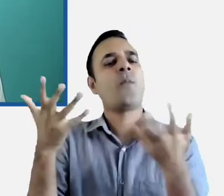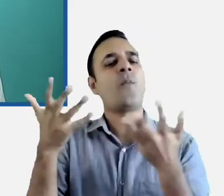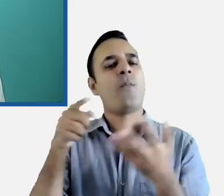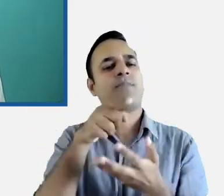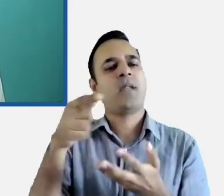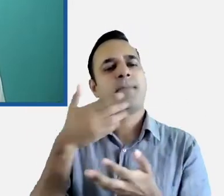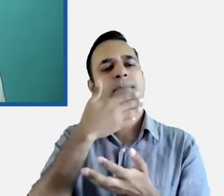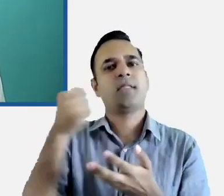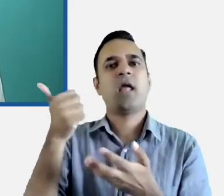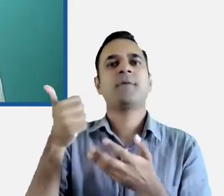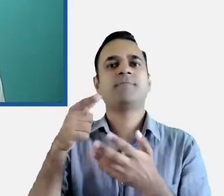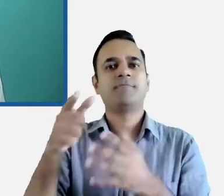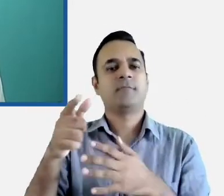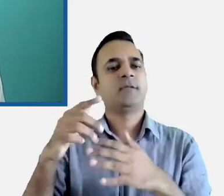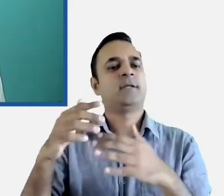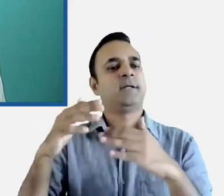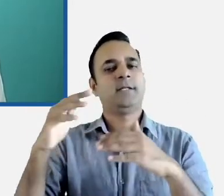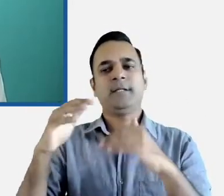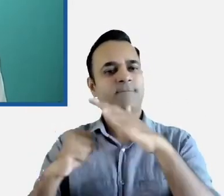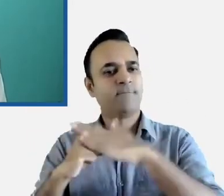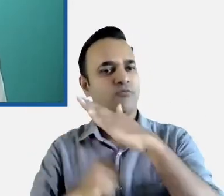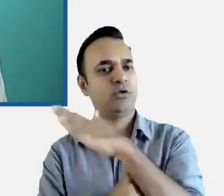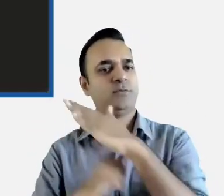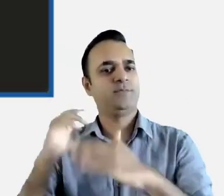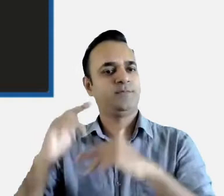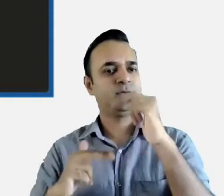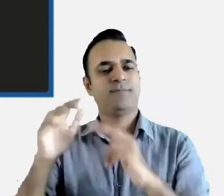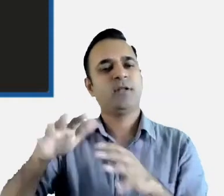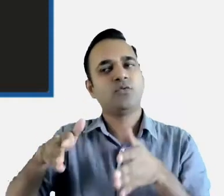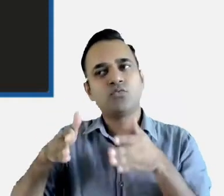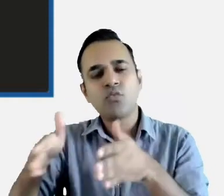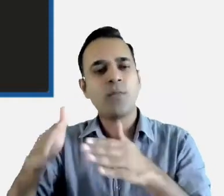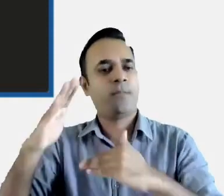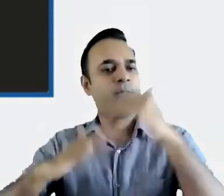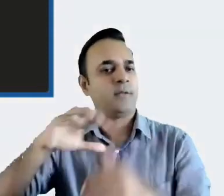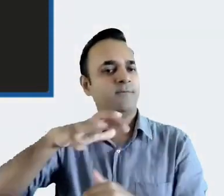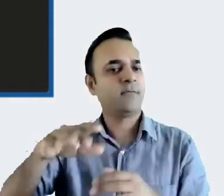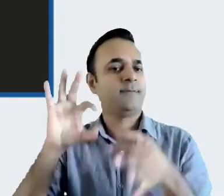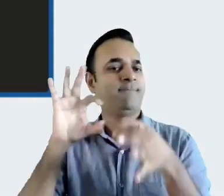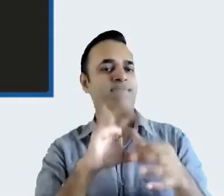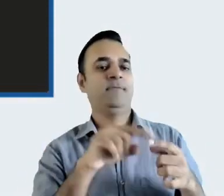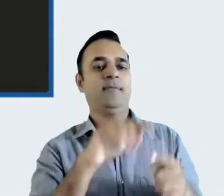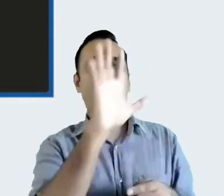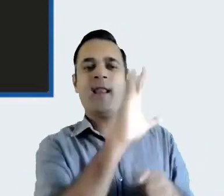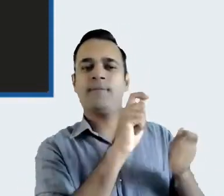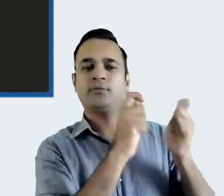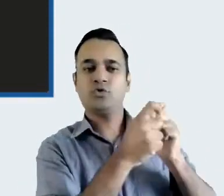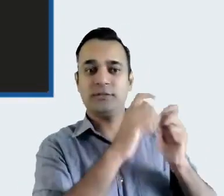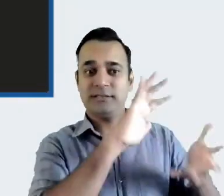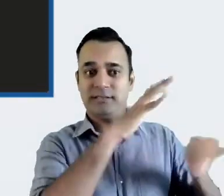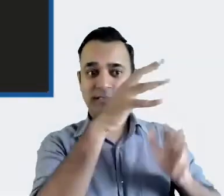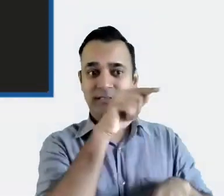Muchas gracias. Sabemos hoy que no podemos hablar de infraestructura sin considerar los riesgos